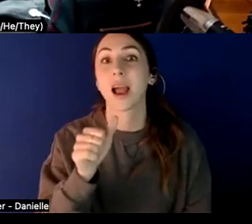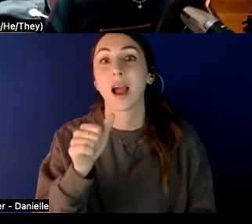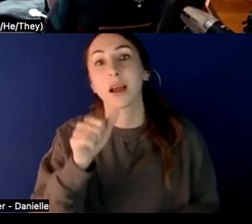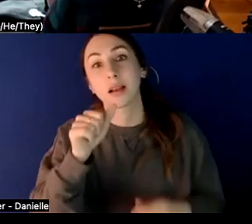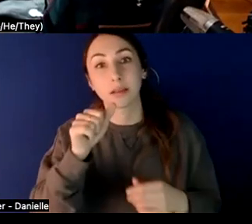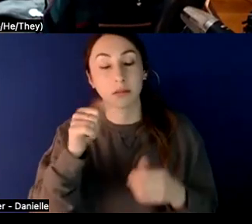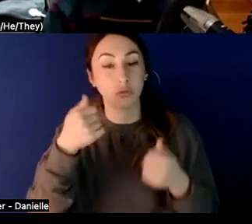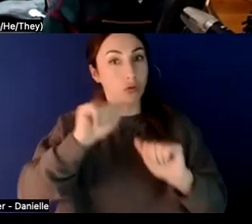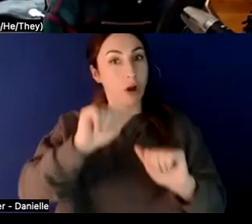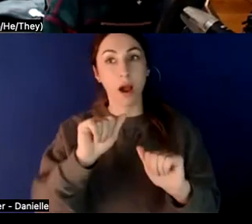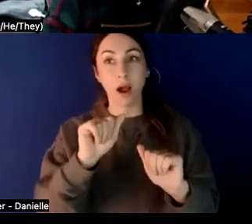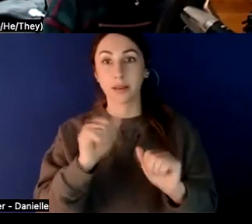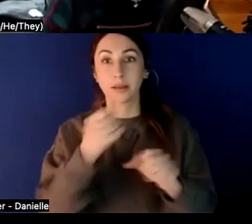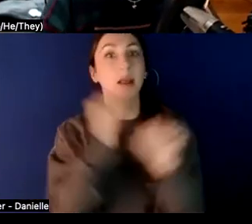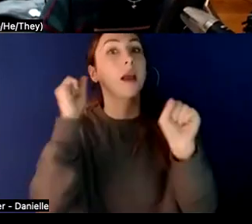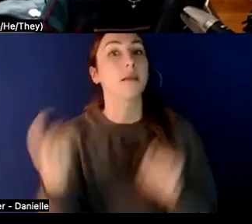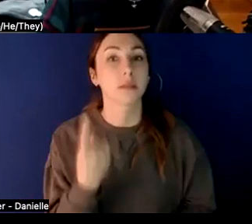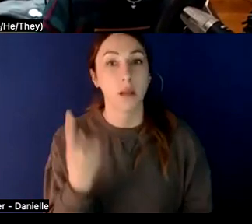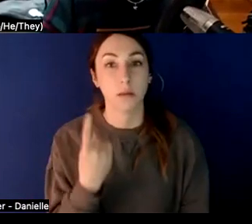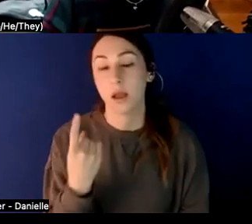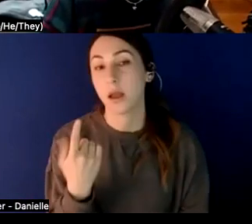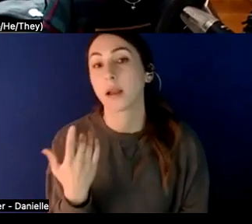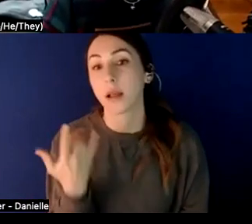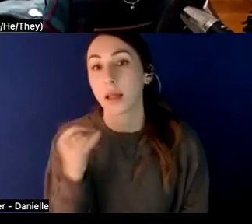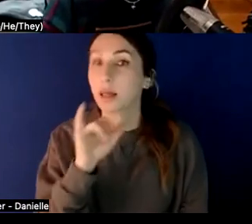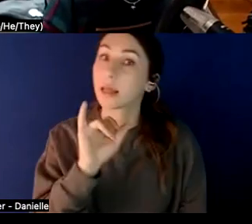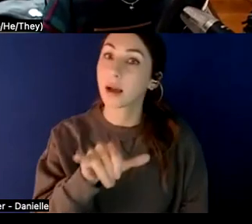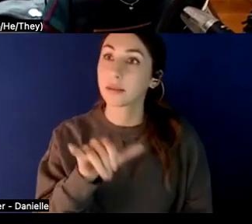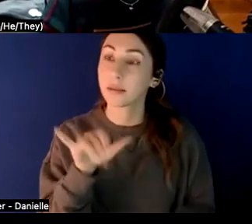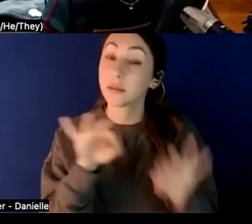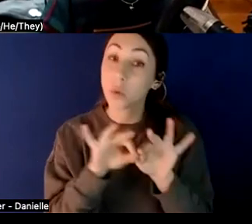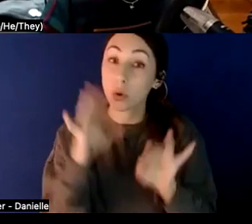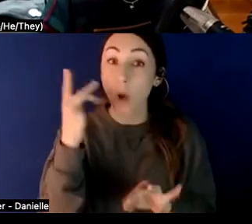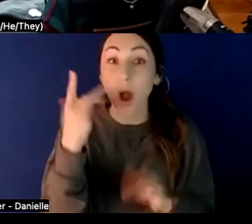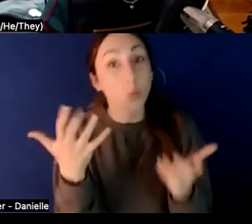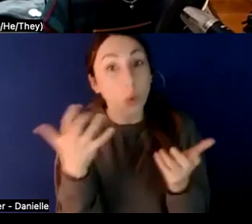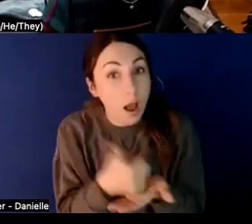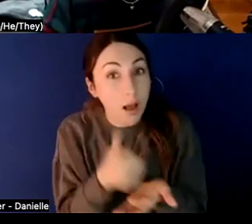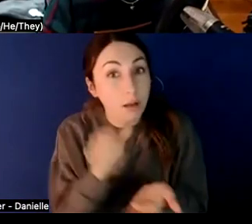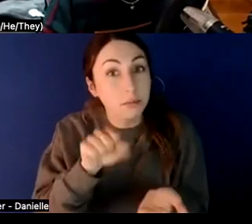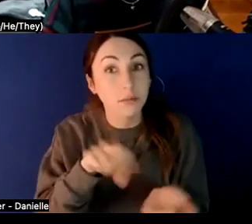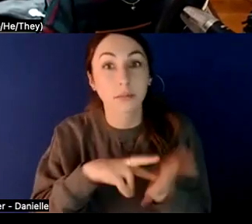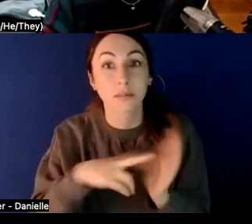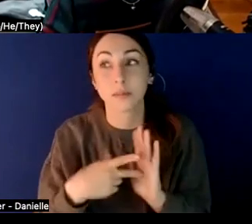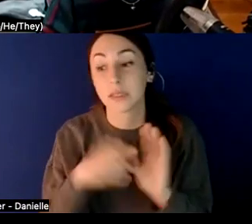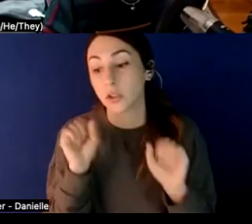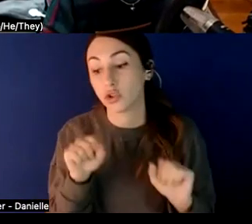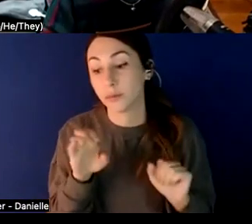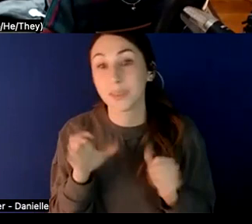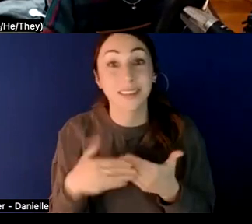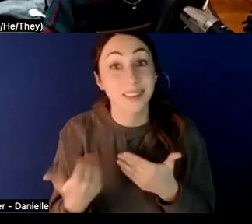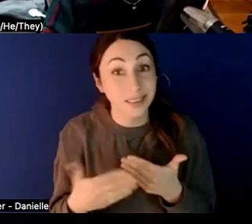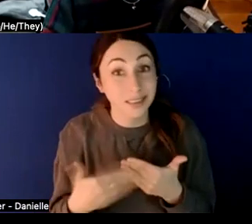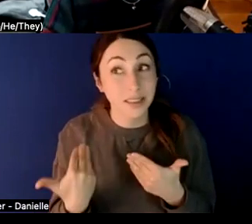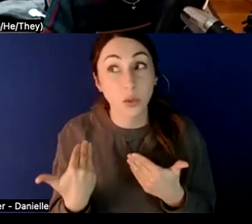someone's savior, because that is such a important thing, because you want to help somebody, so it can be really easy